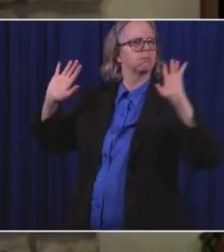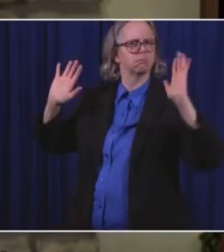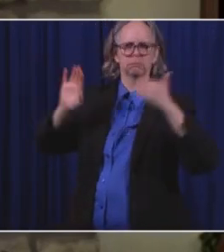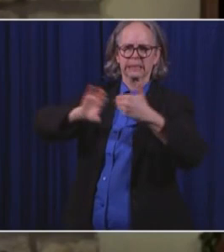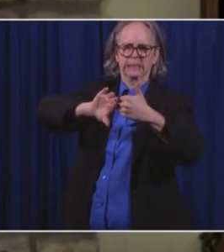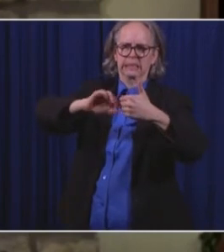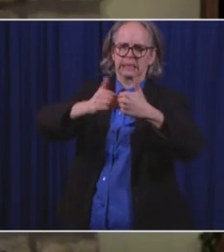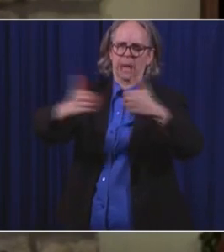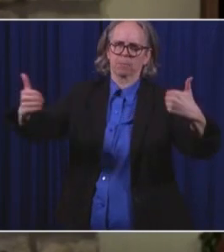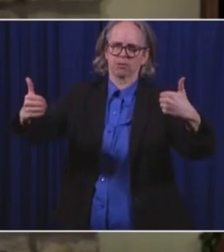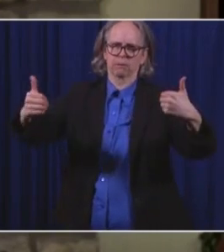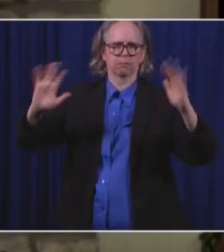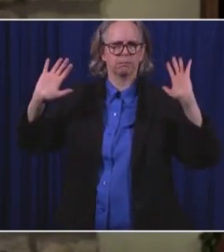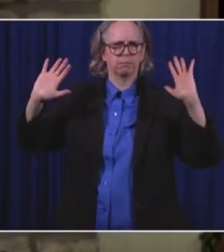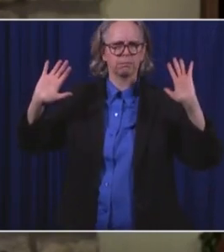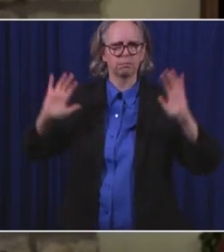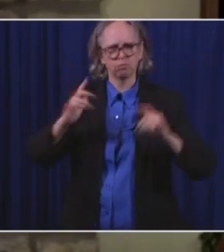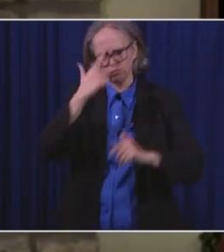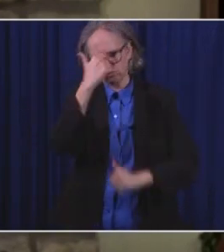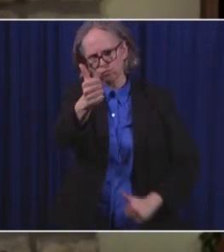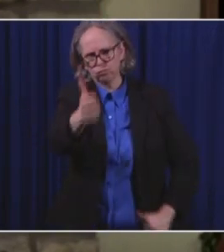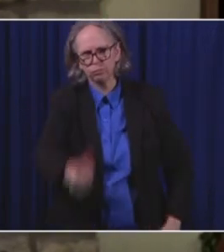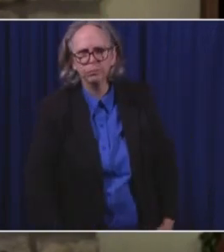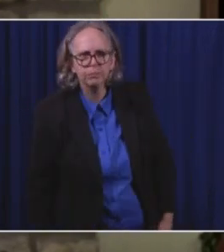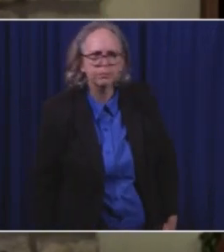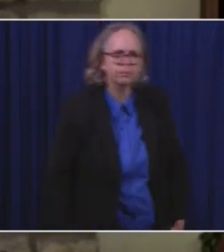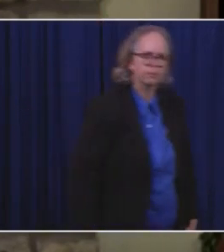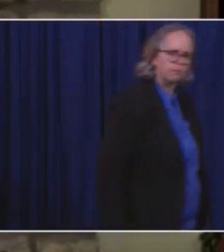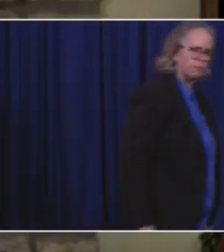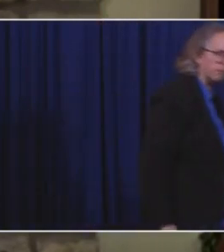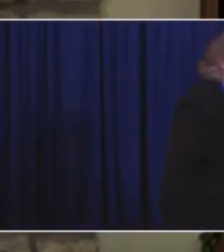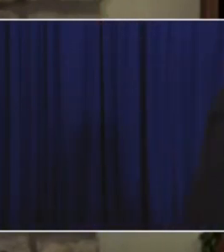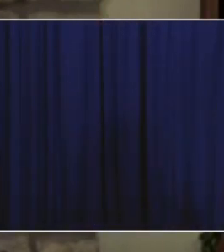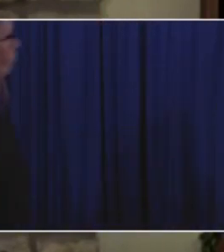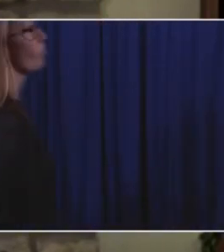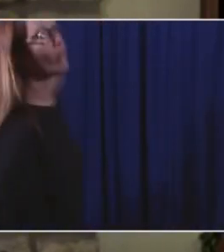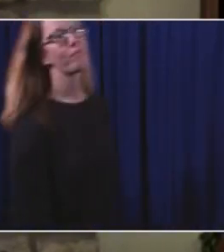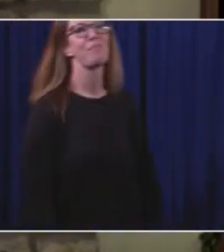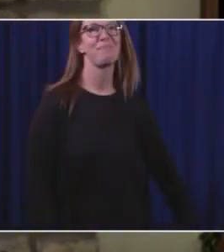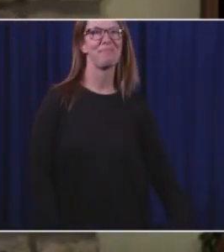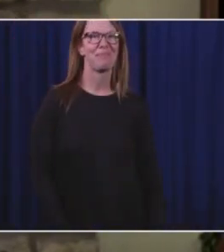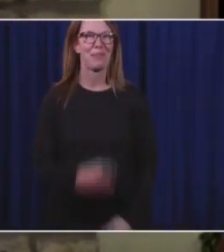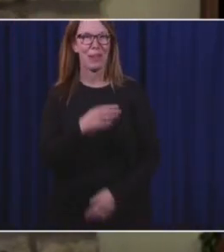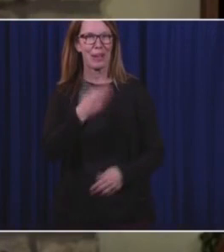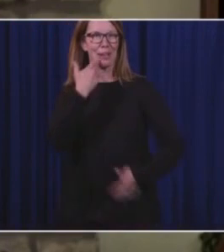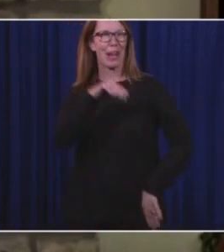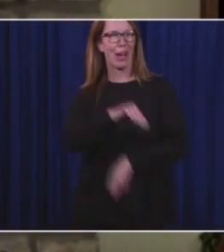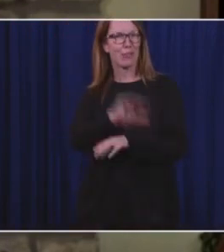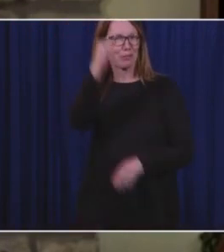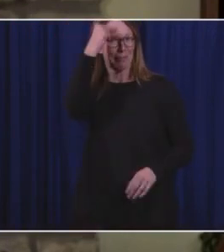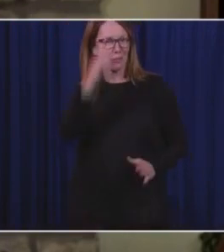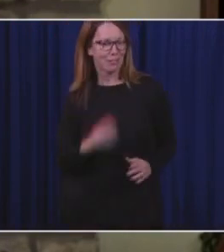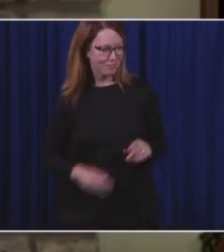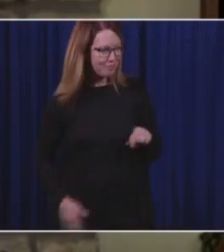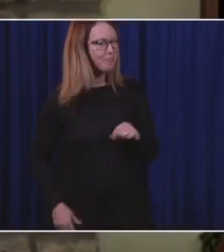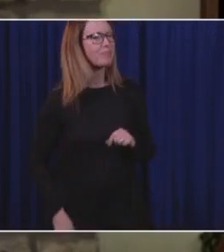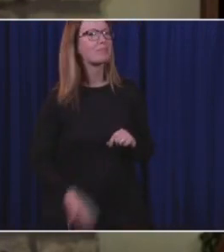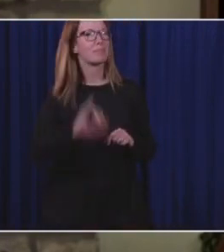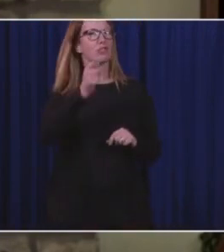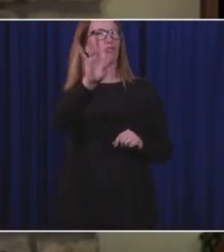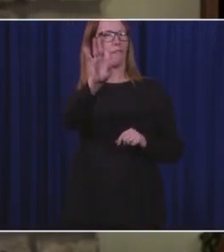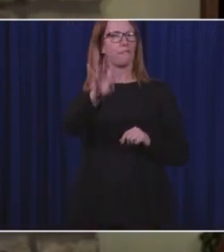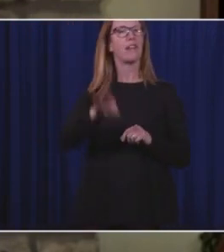Next question is from Jeff Reddick at WSYX in Columbus. Good afternoon, Governor. Hey, Jeff. To